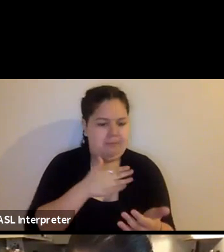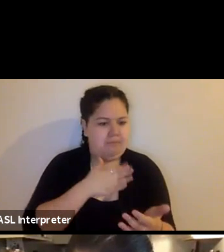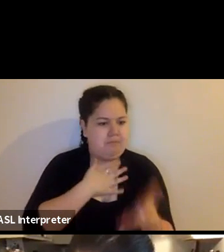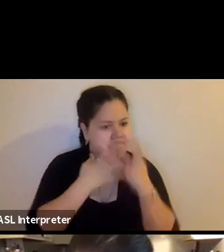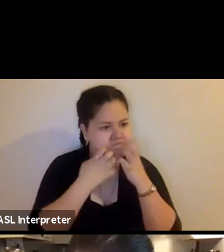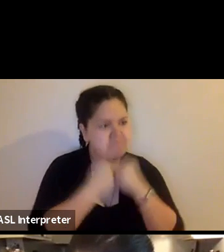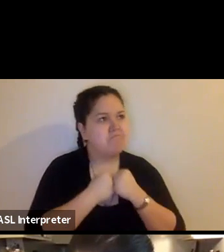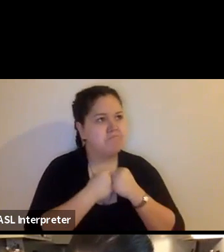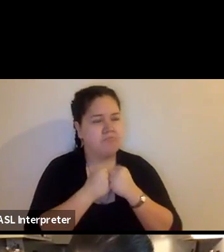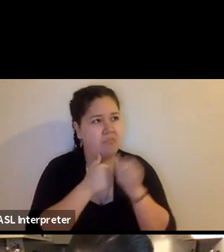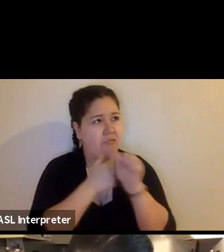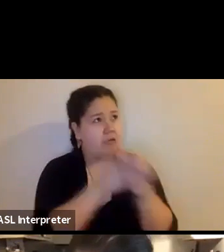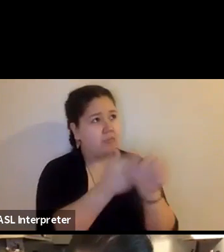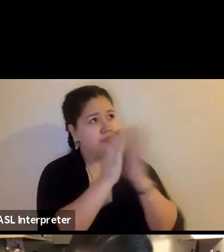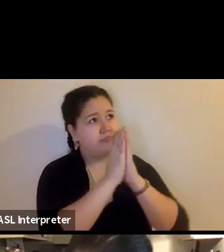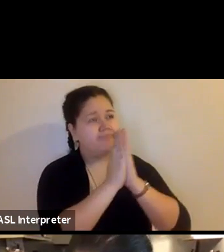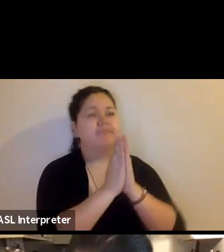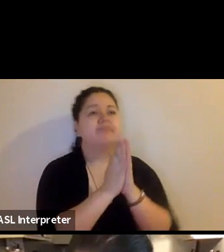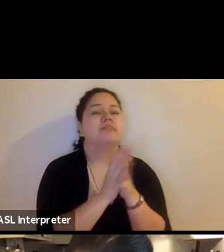is prayer,